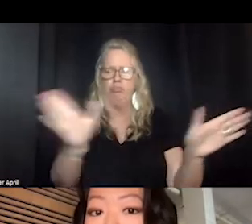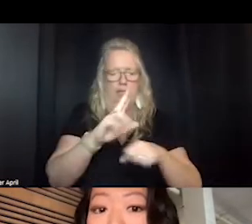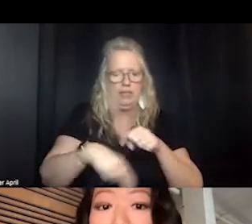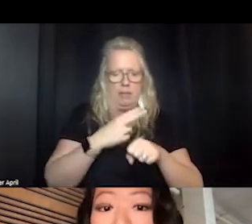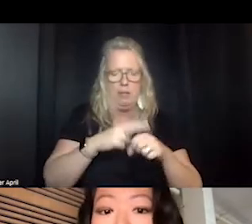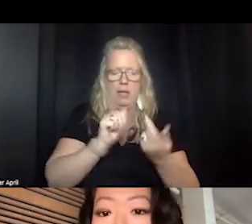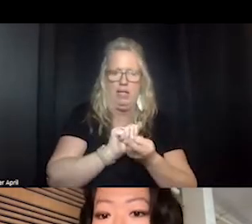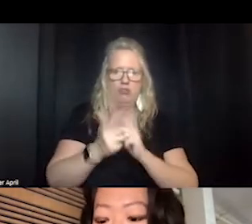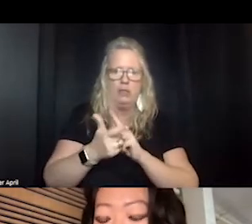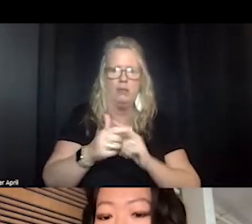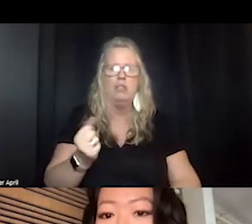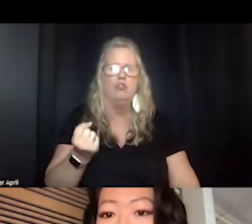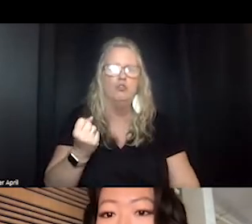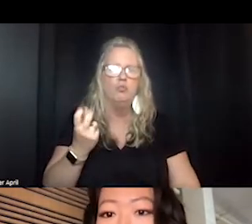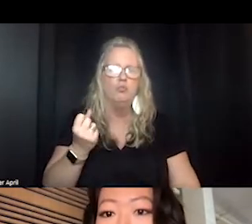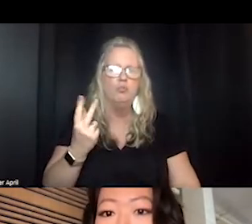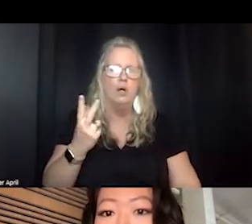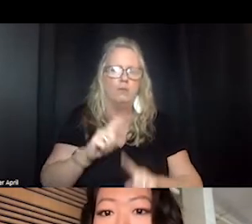translated in 12 languages.